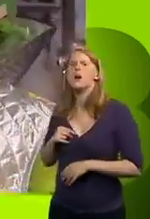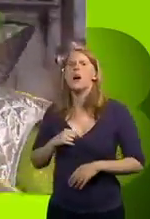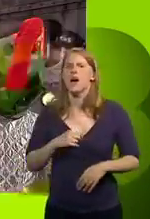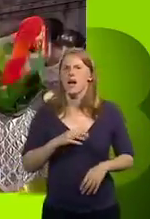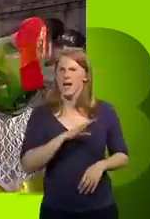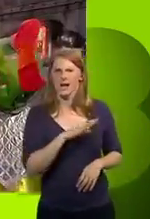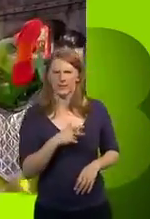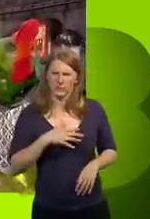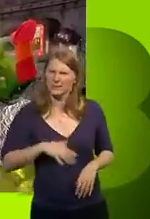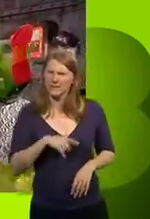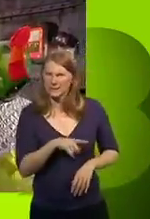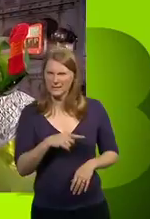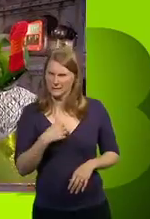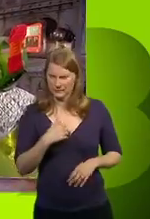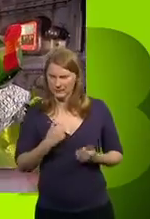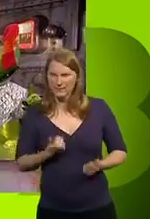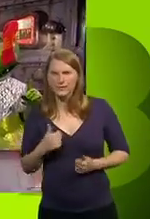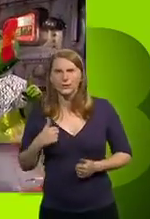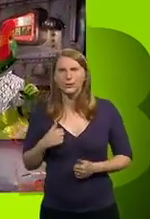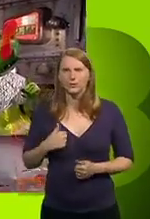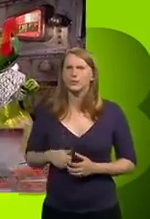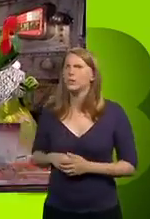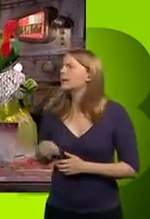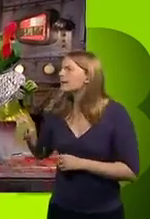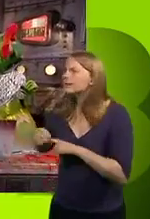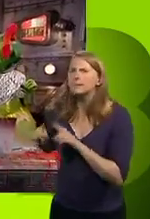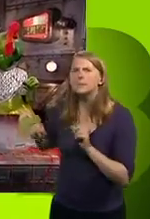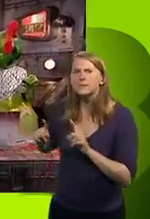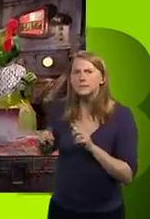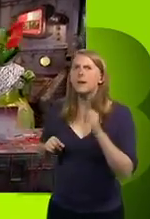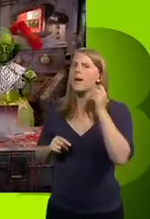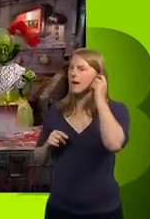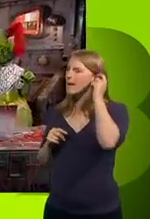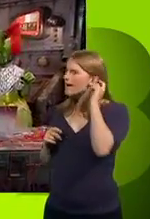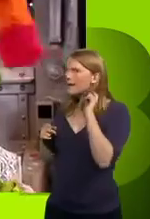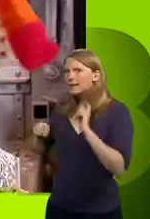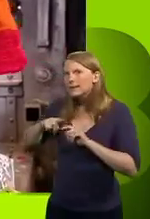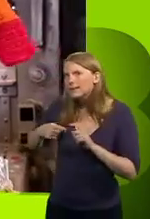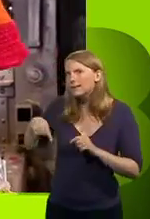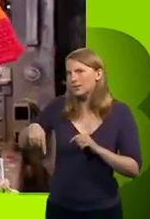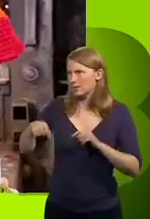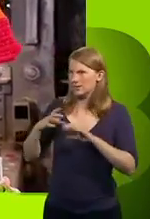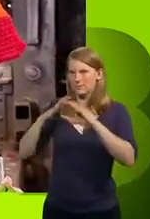finished. What are you knitting, coordinator? A jumper for the spaceship.